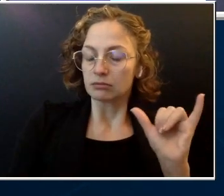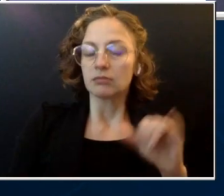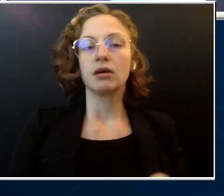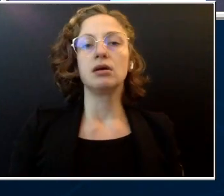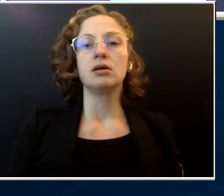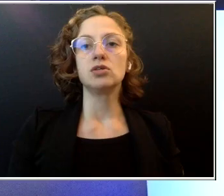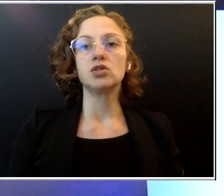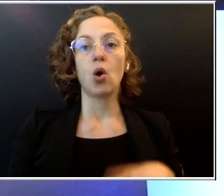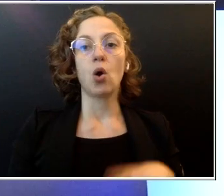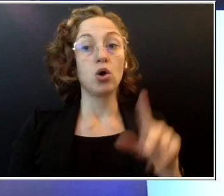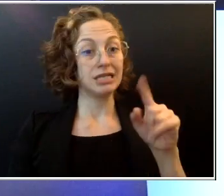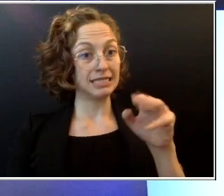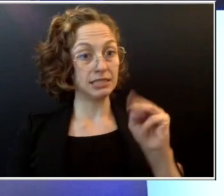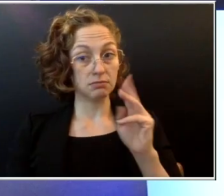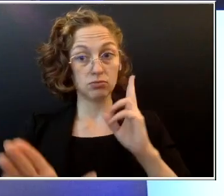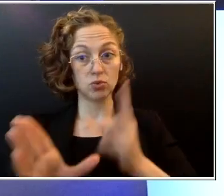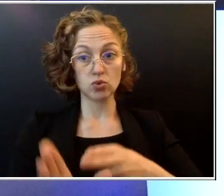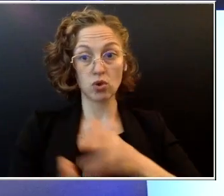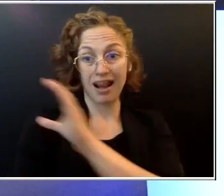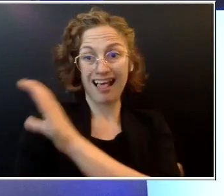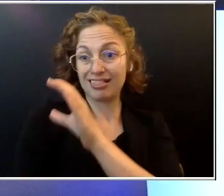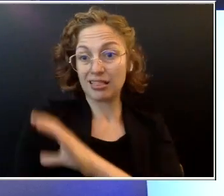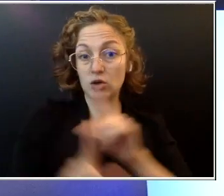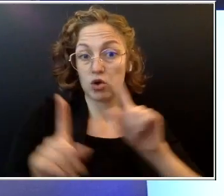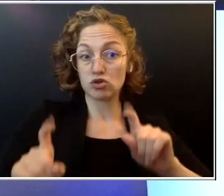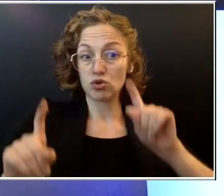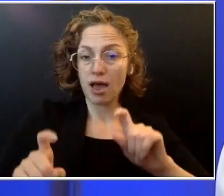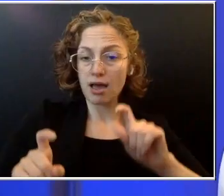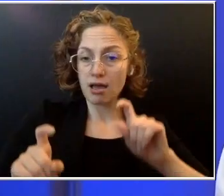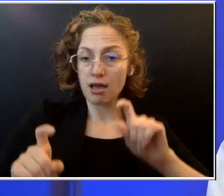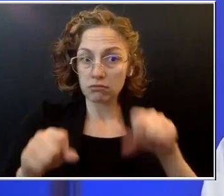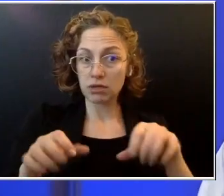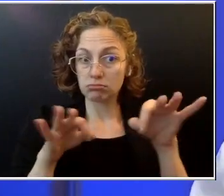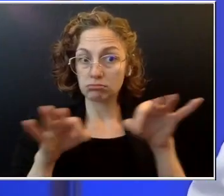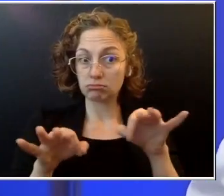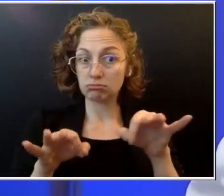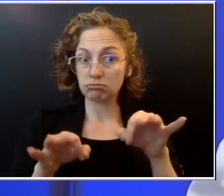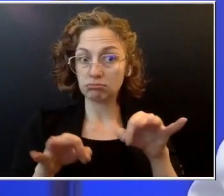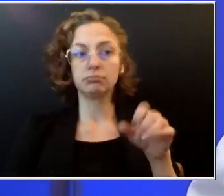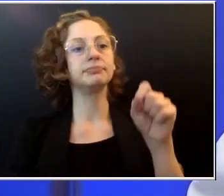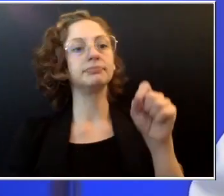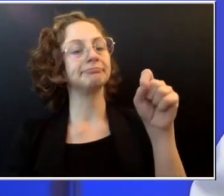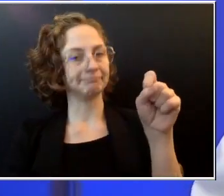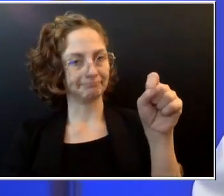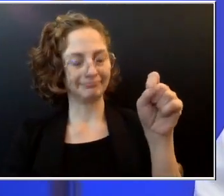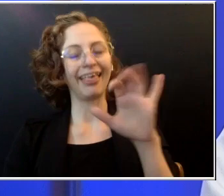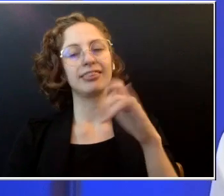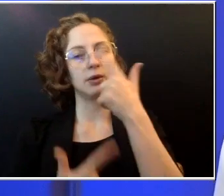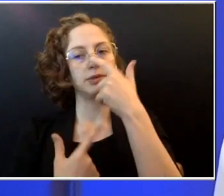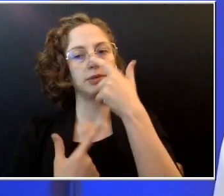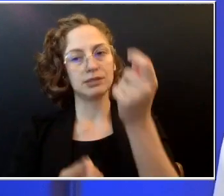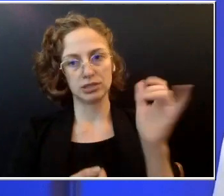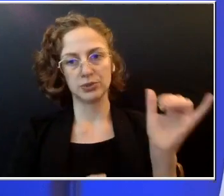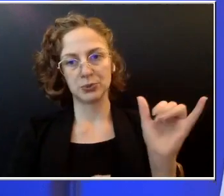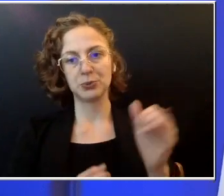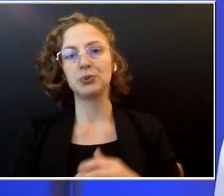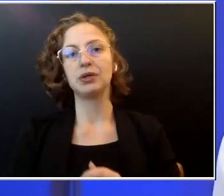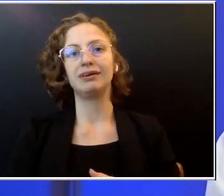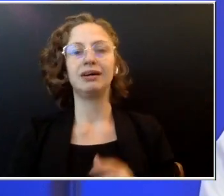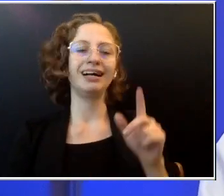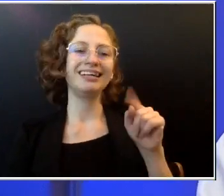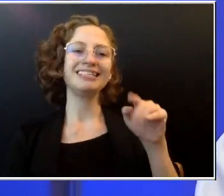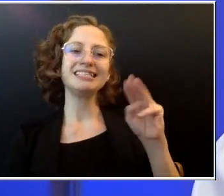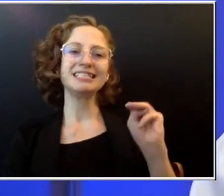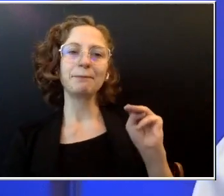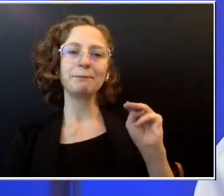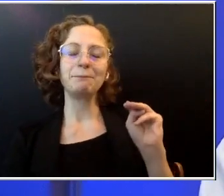trial. Tell us about that. Right. That was really interesting too. And again, Tim is kind of like a history of the modern